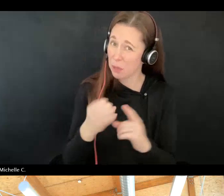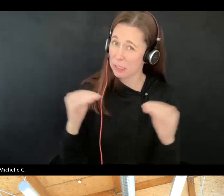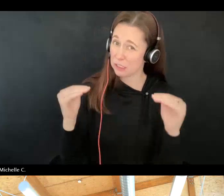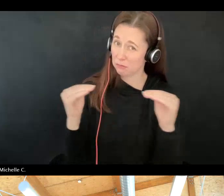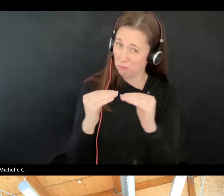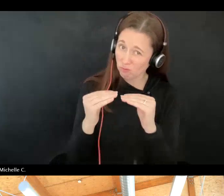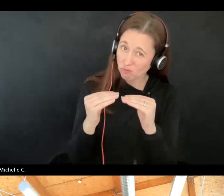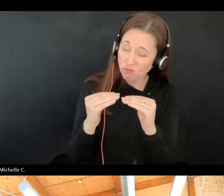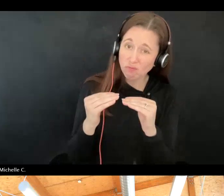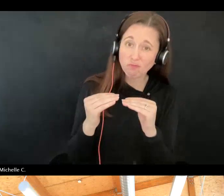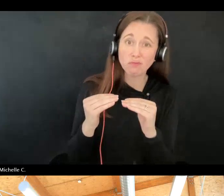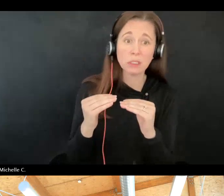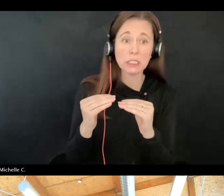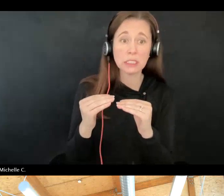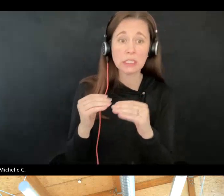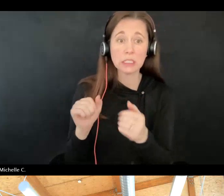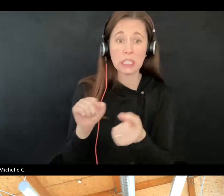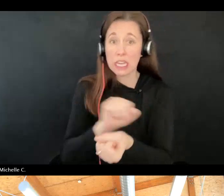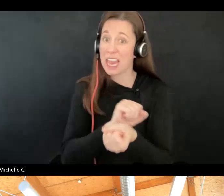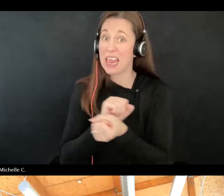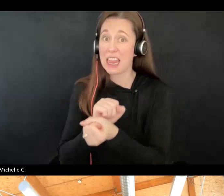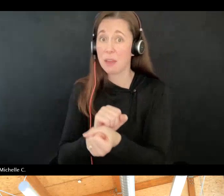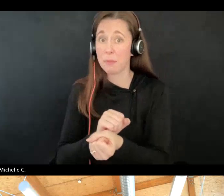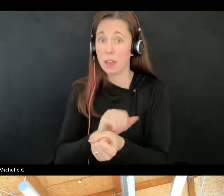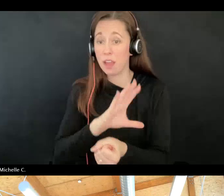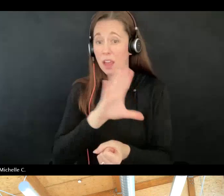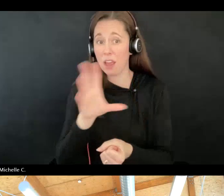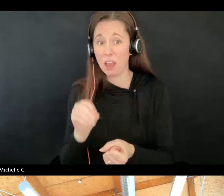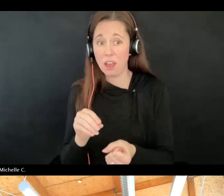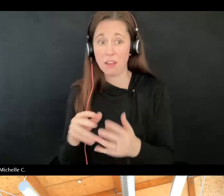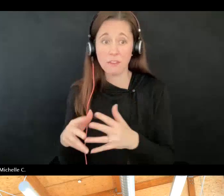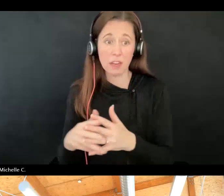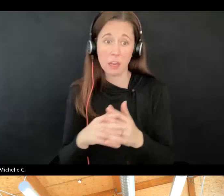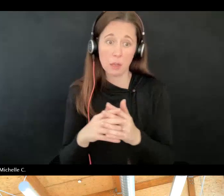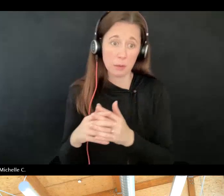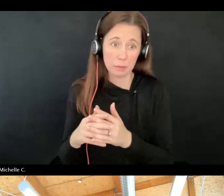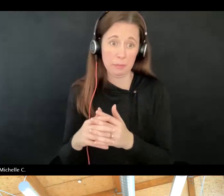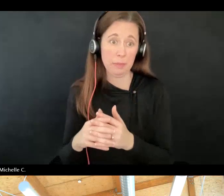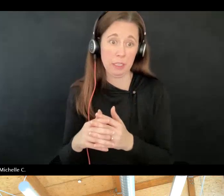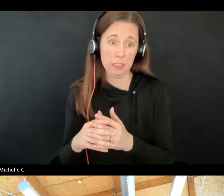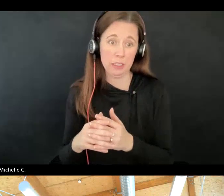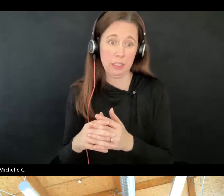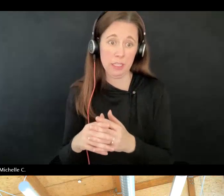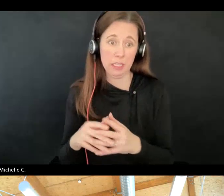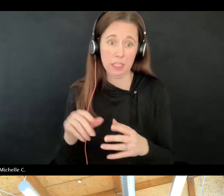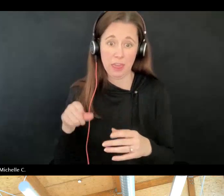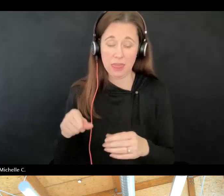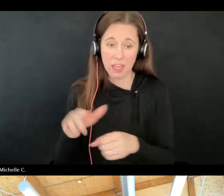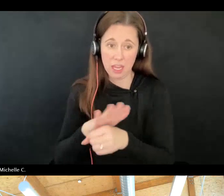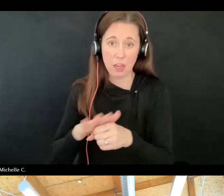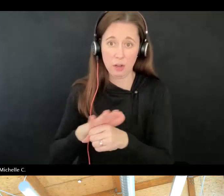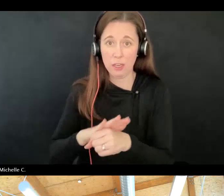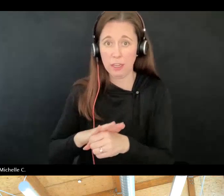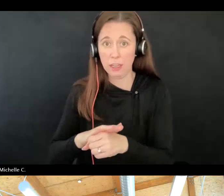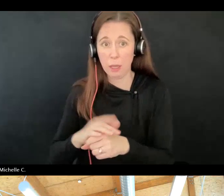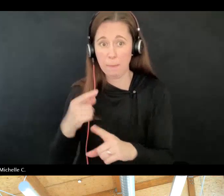actually about the enslavement of African Americans in the Chesapeake Low Country, as well as the